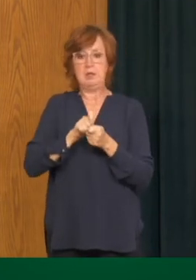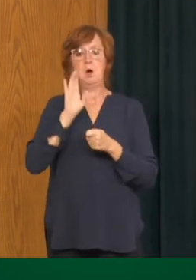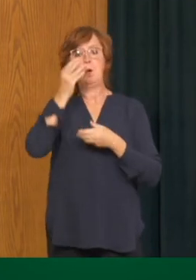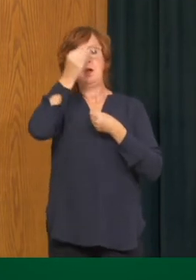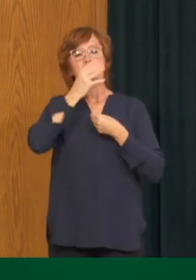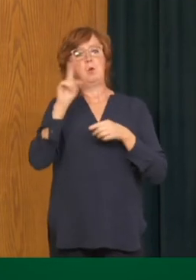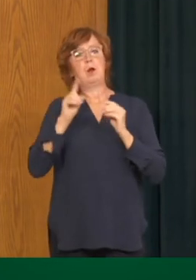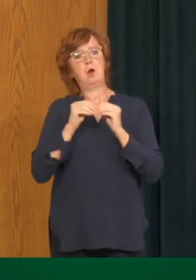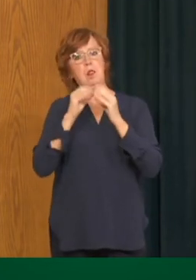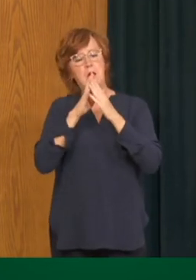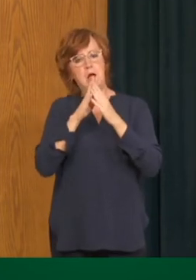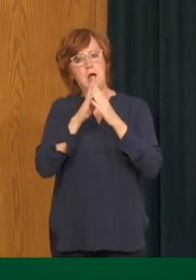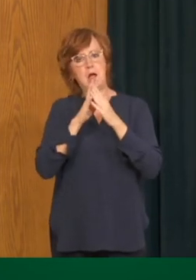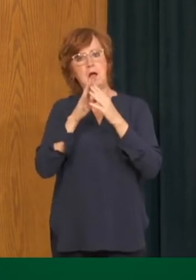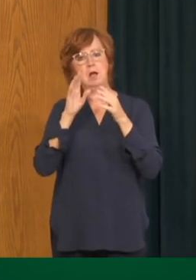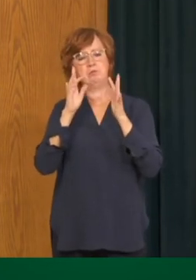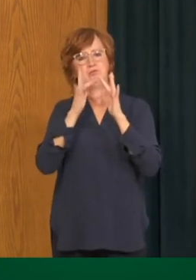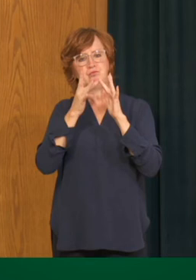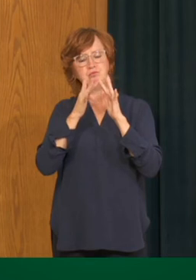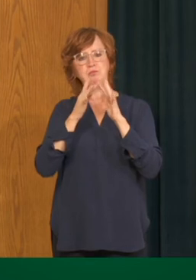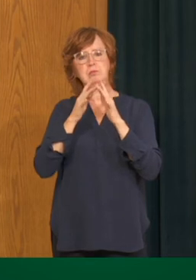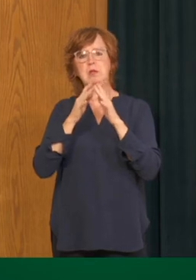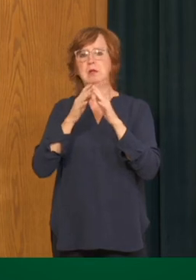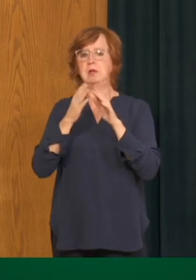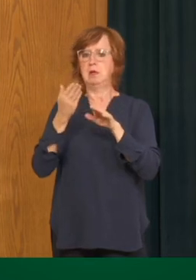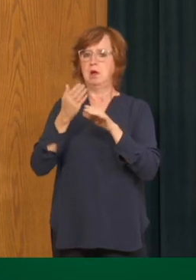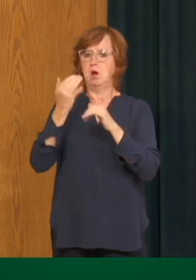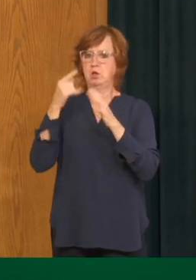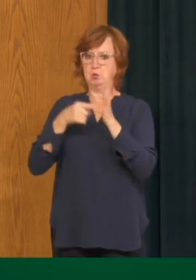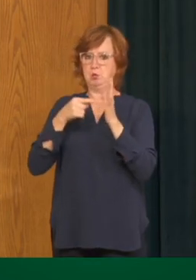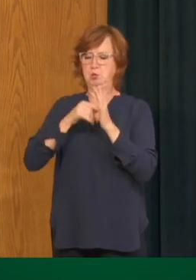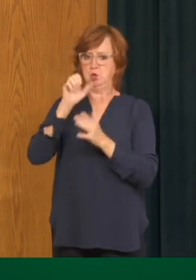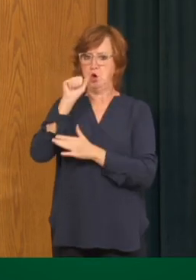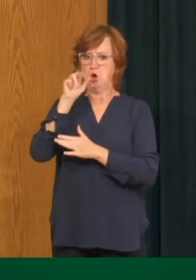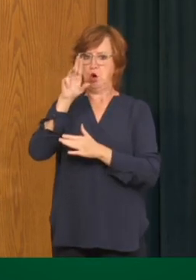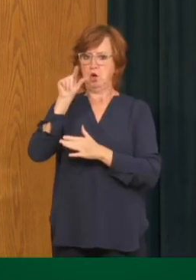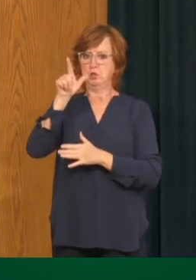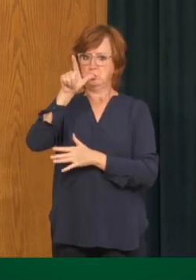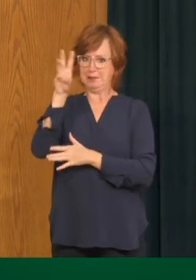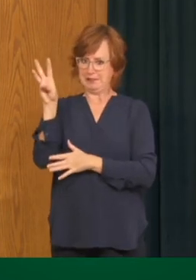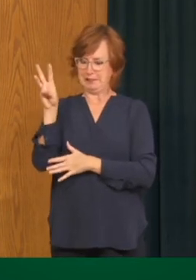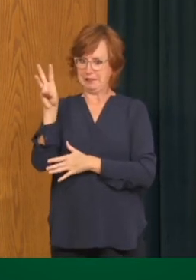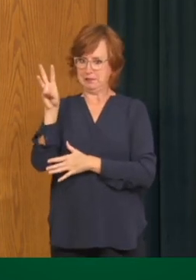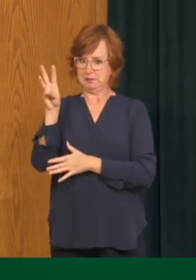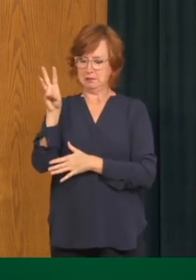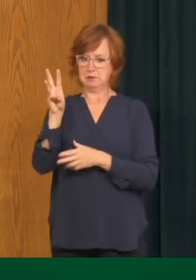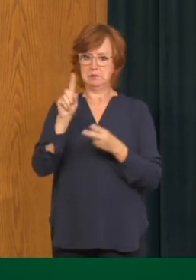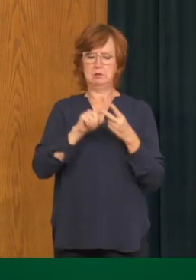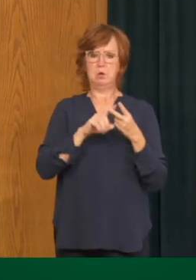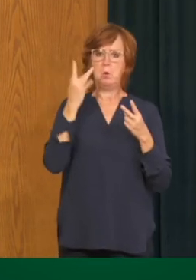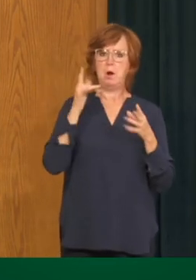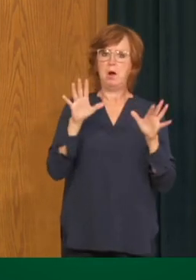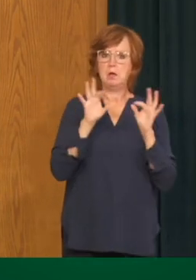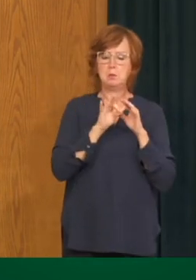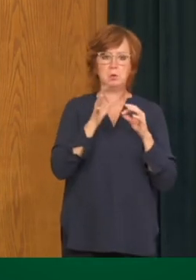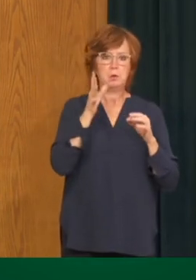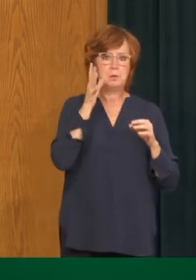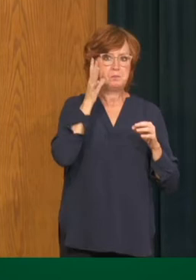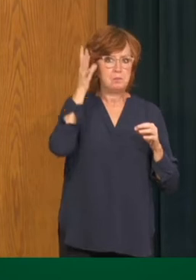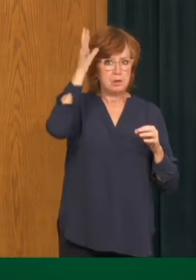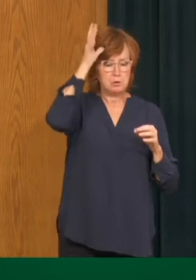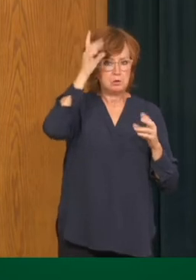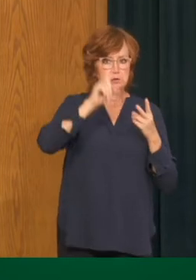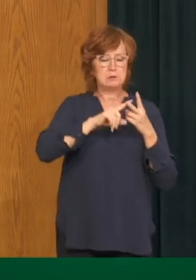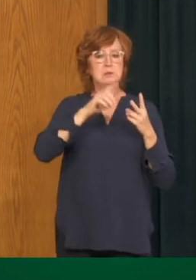26th. We want to make sure that teachers and school staff have the time that they need to ensure that those plans can be put into